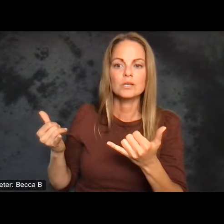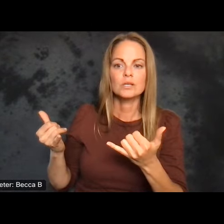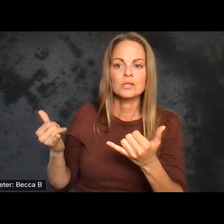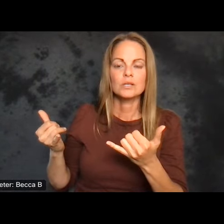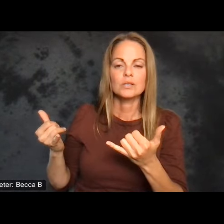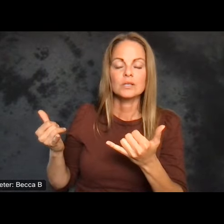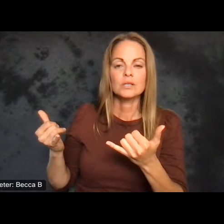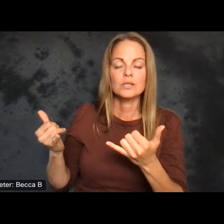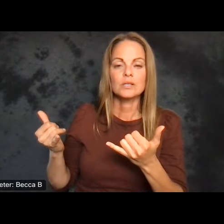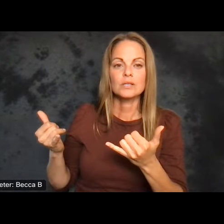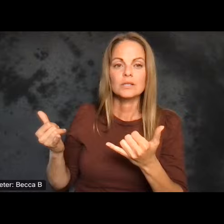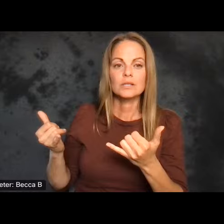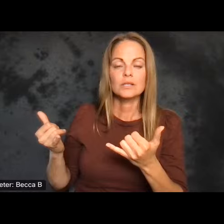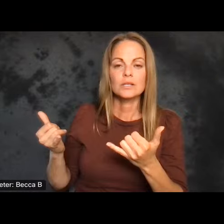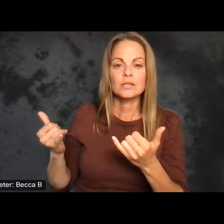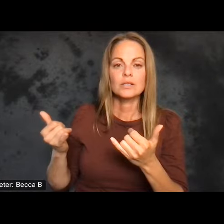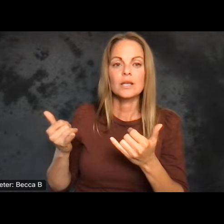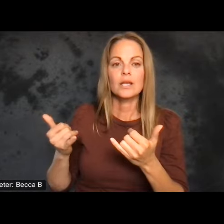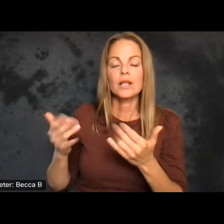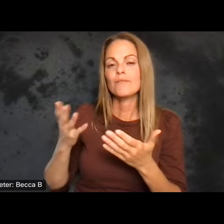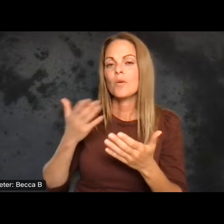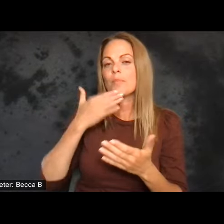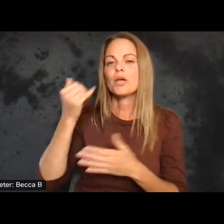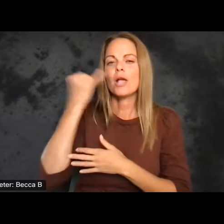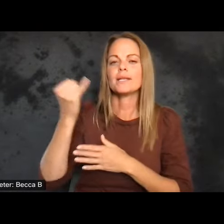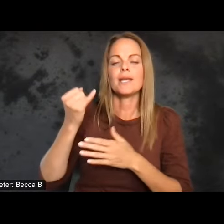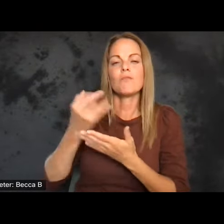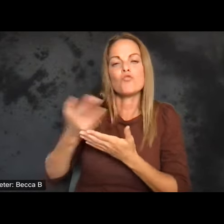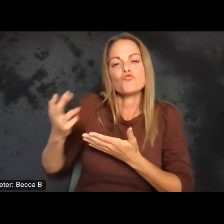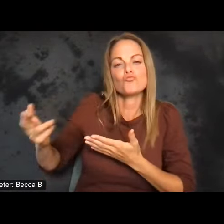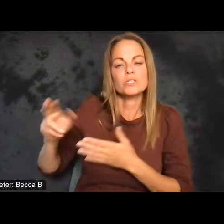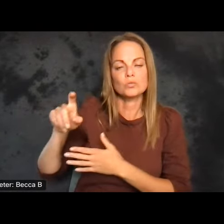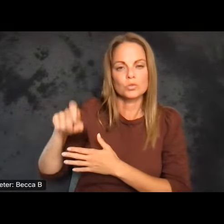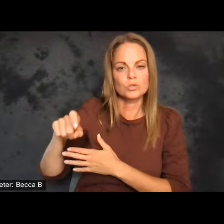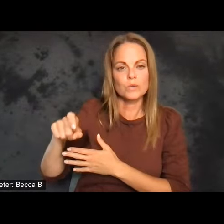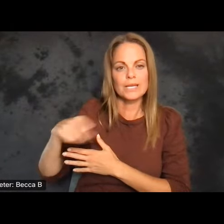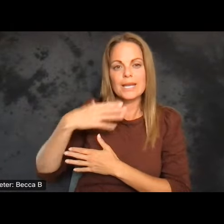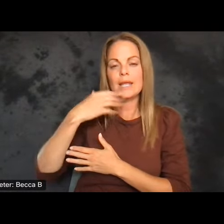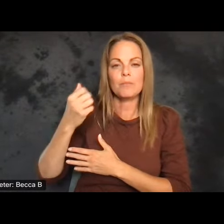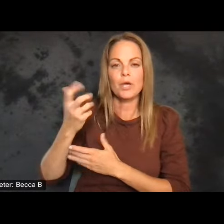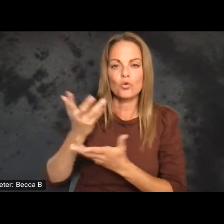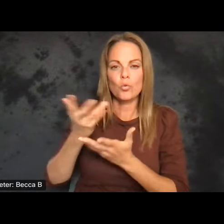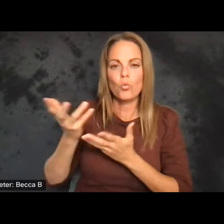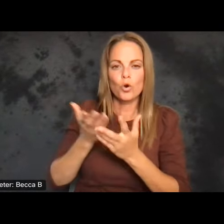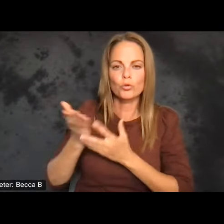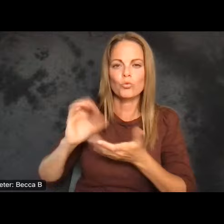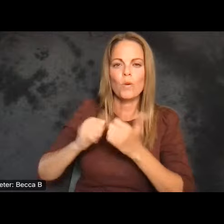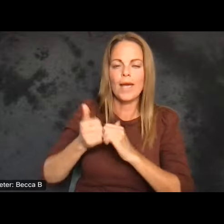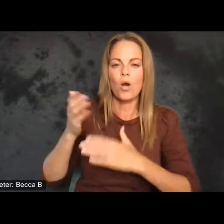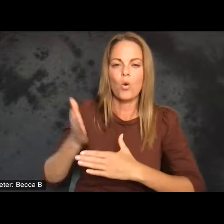of resources will be needed and how, and I think we'll better have worked through how we will share